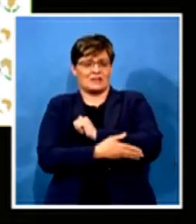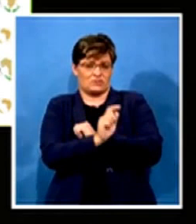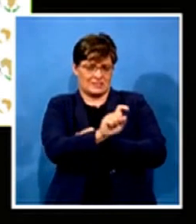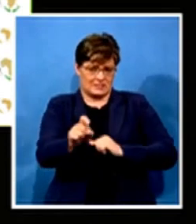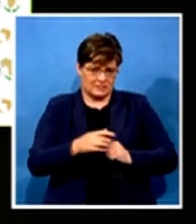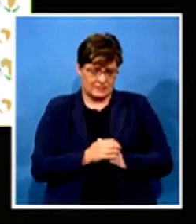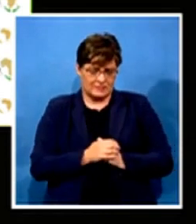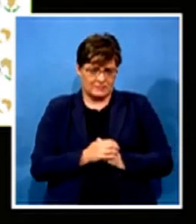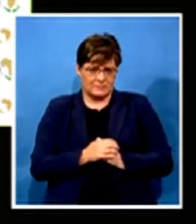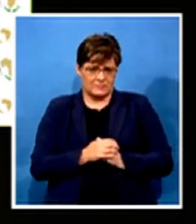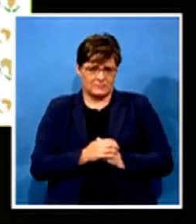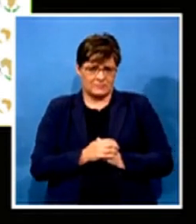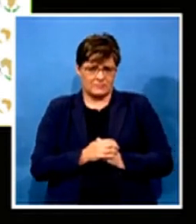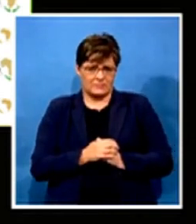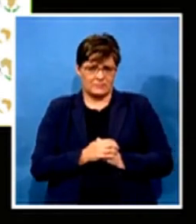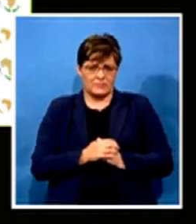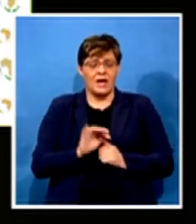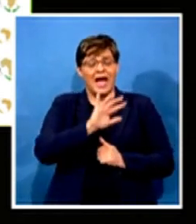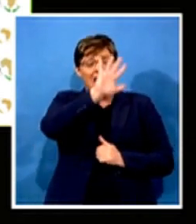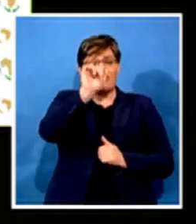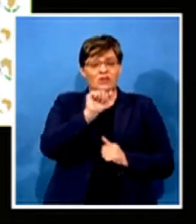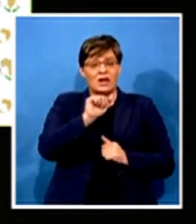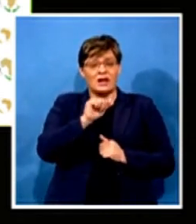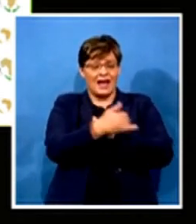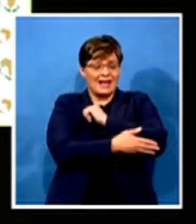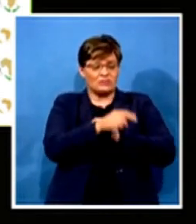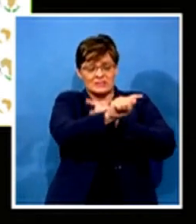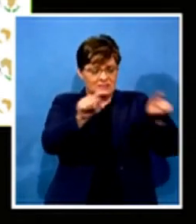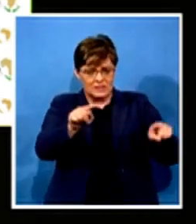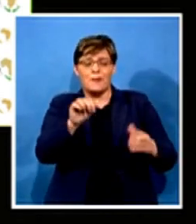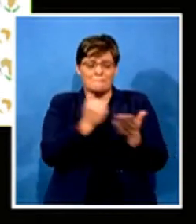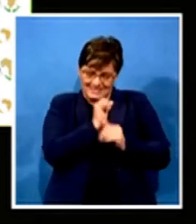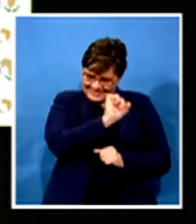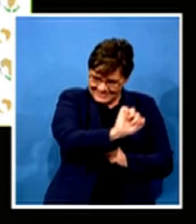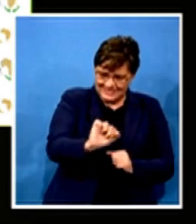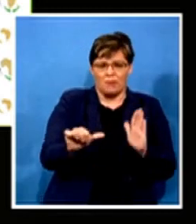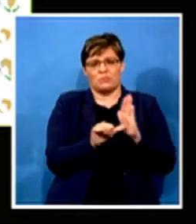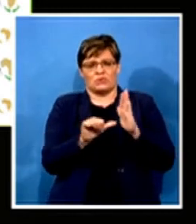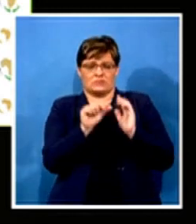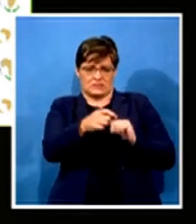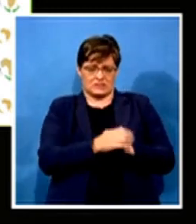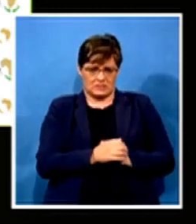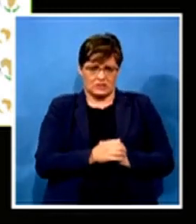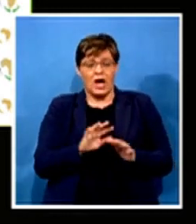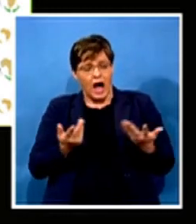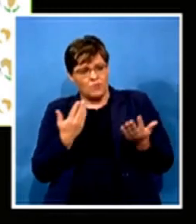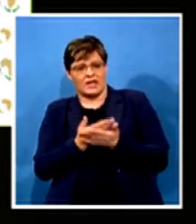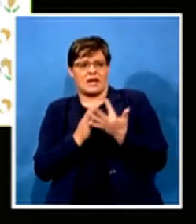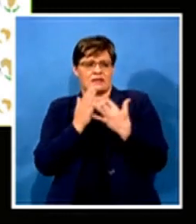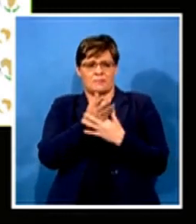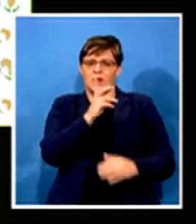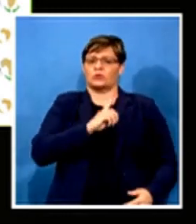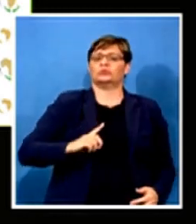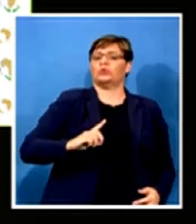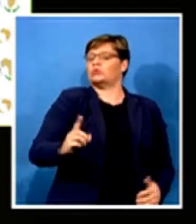a priority. Must ask for that money, because it's not just a donation. Some of them are grants, some of them